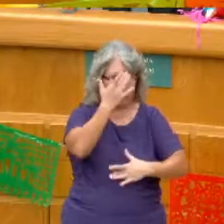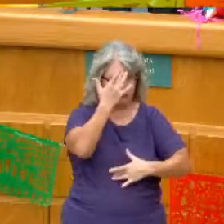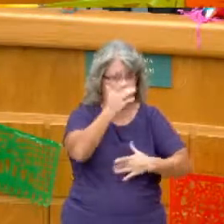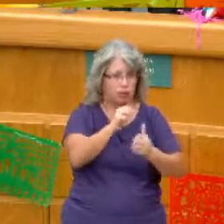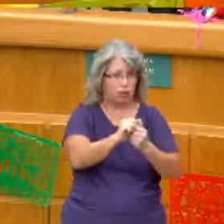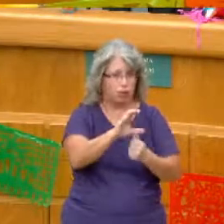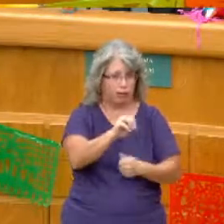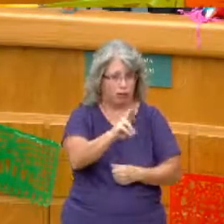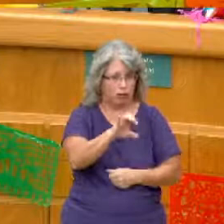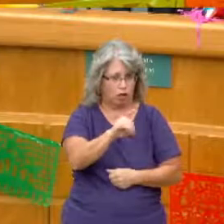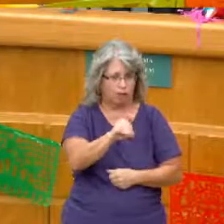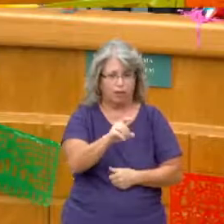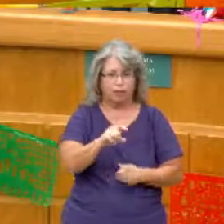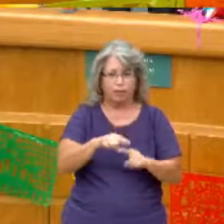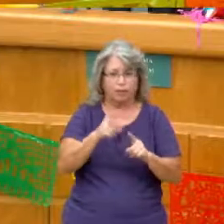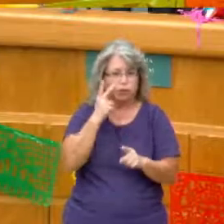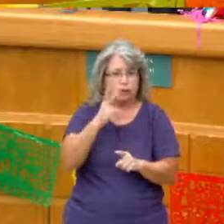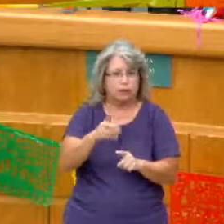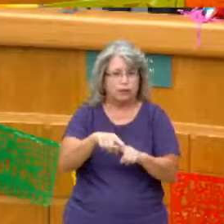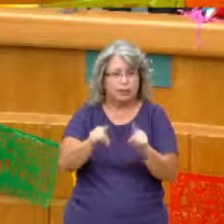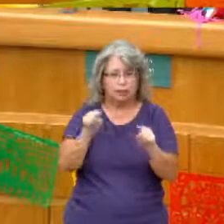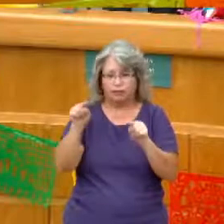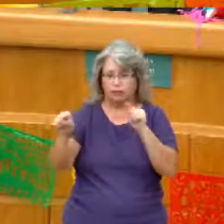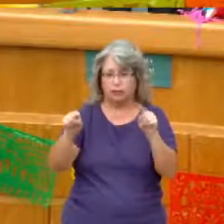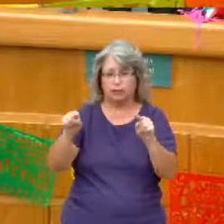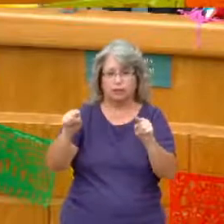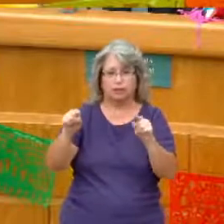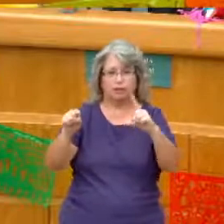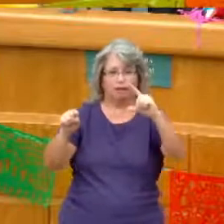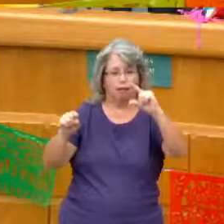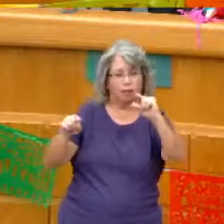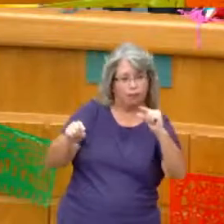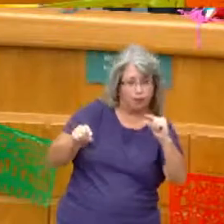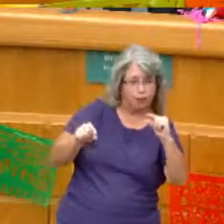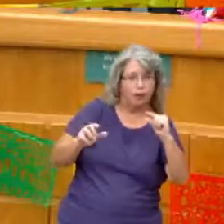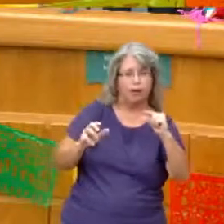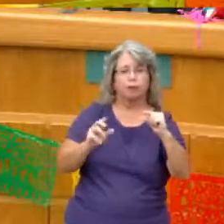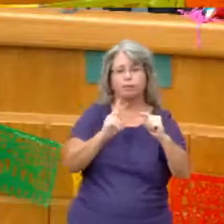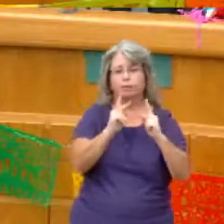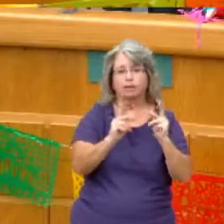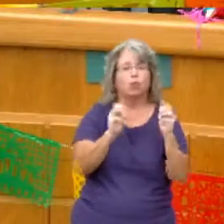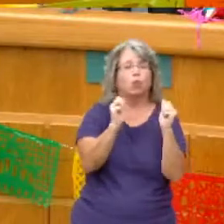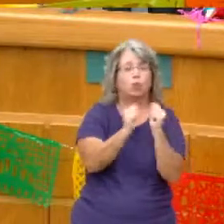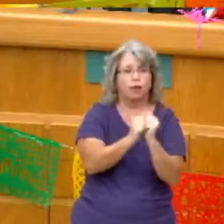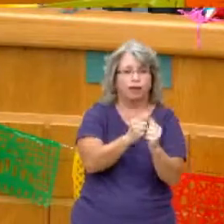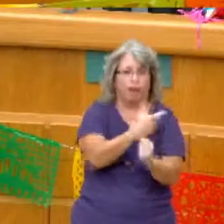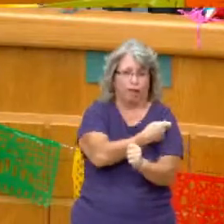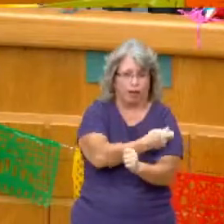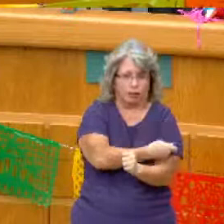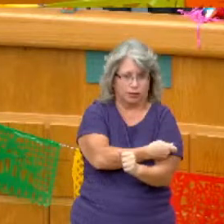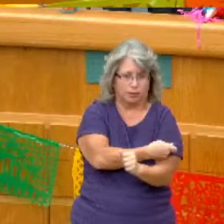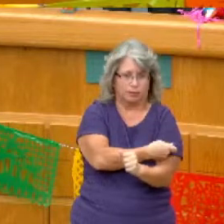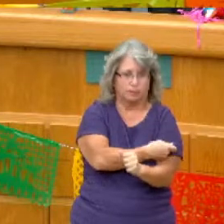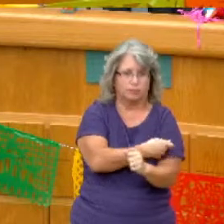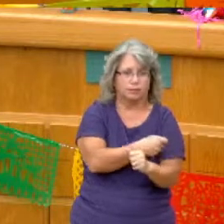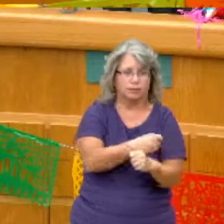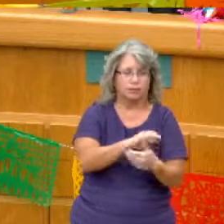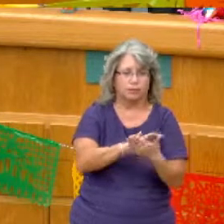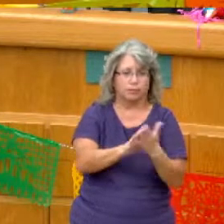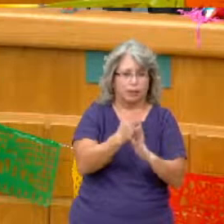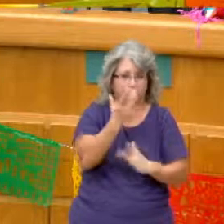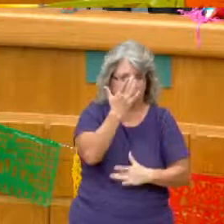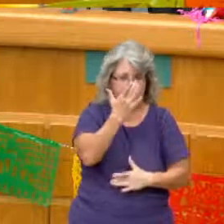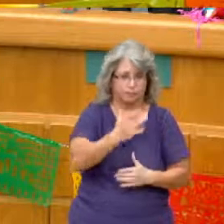how much less people are getting COVID-19 once they've been vaccinated. Next